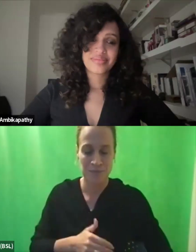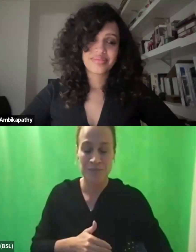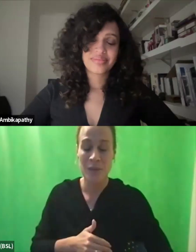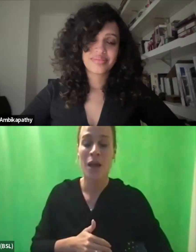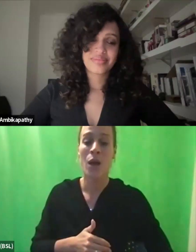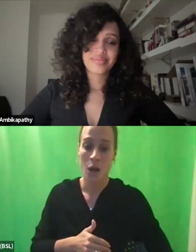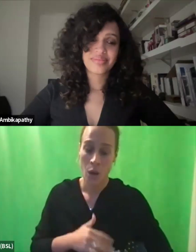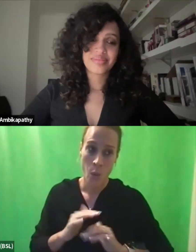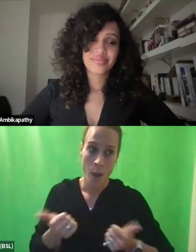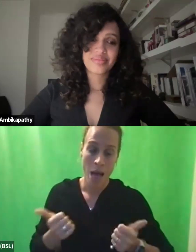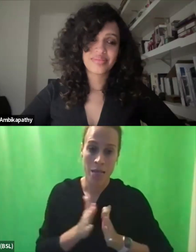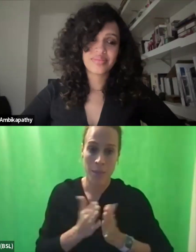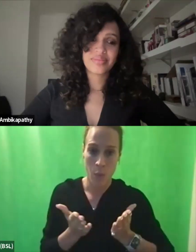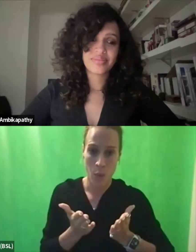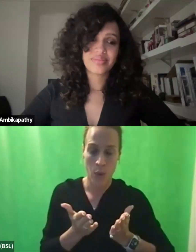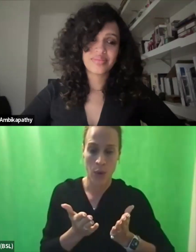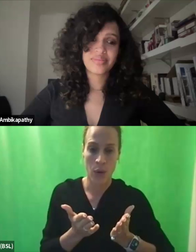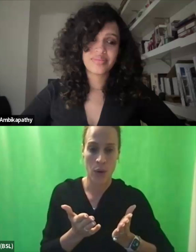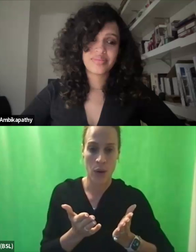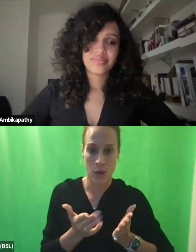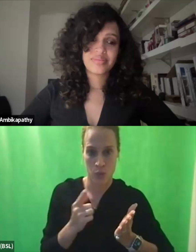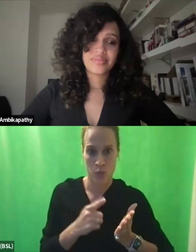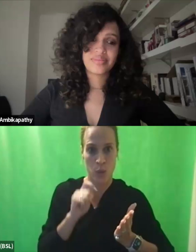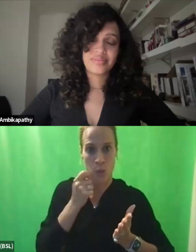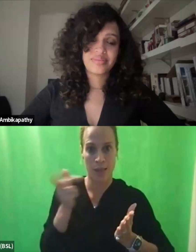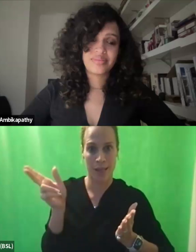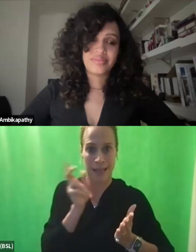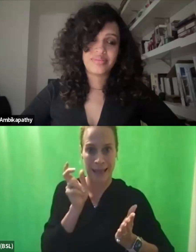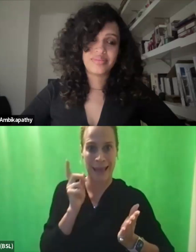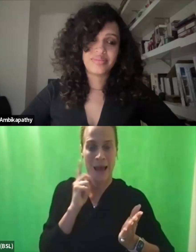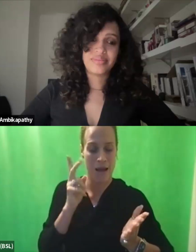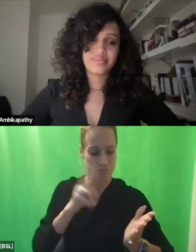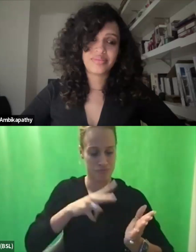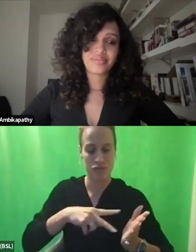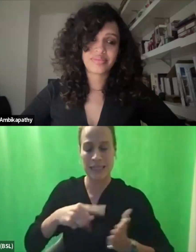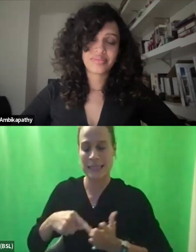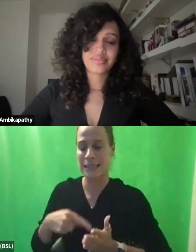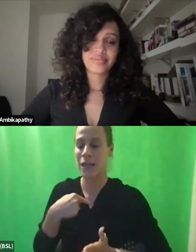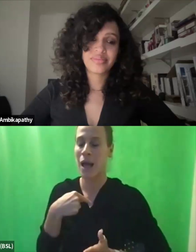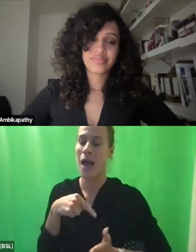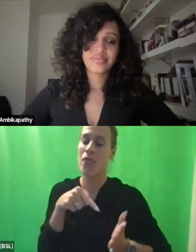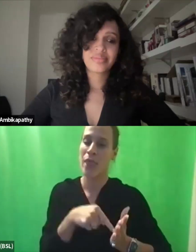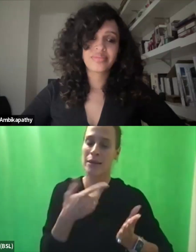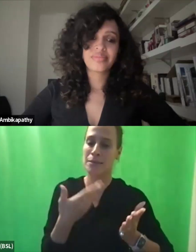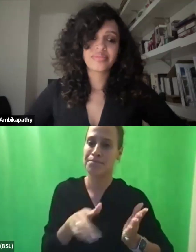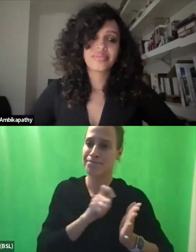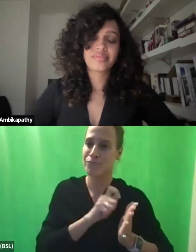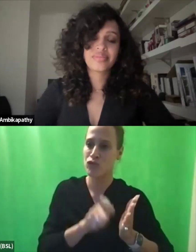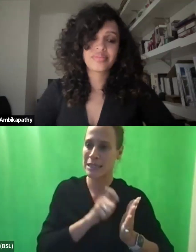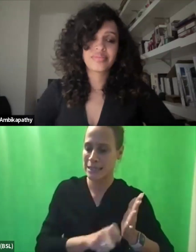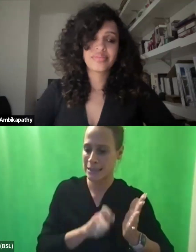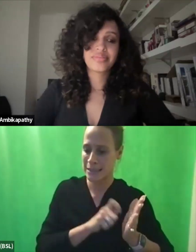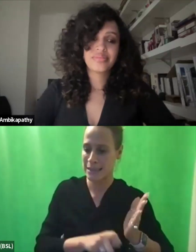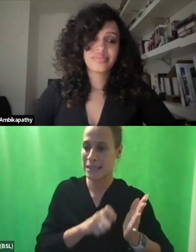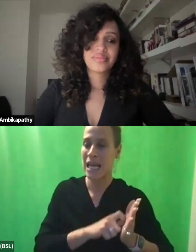Well, the book, of which we're about to hear some extracts, was written according to